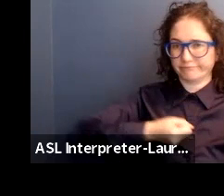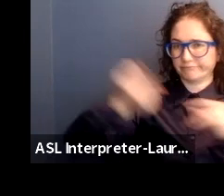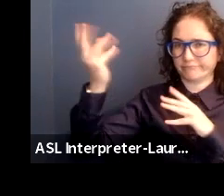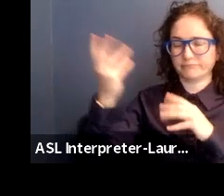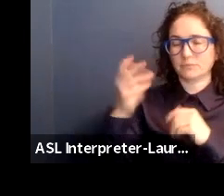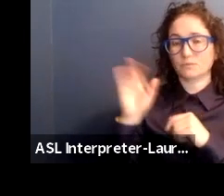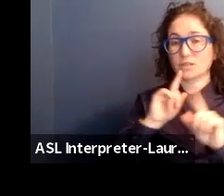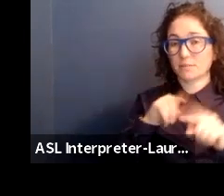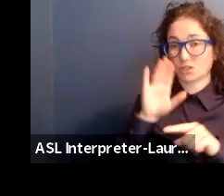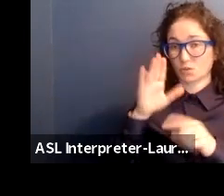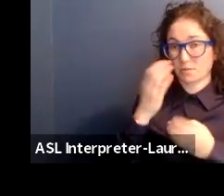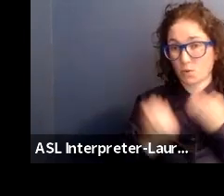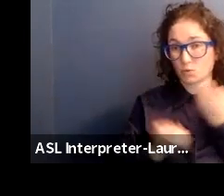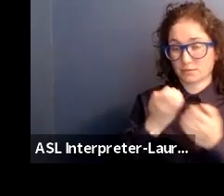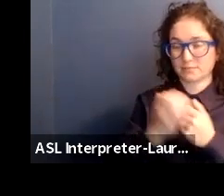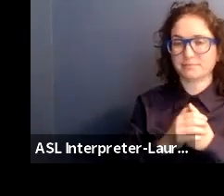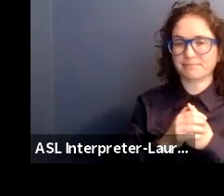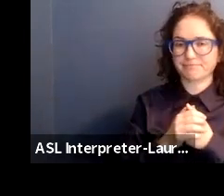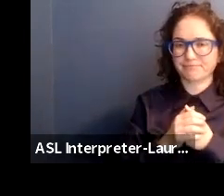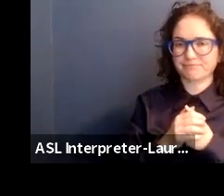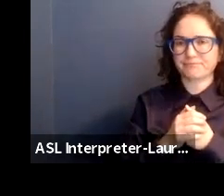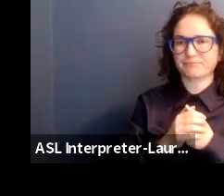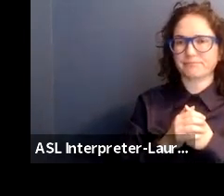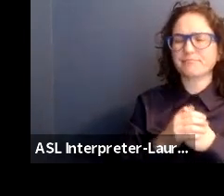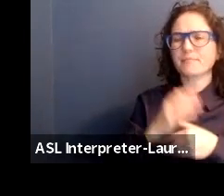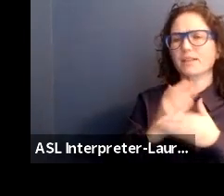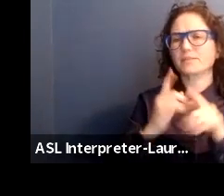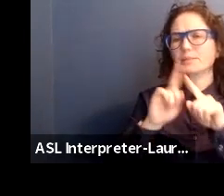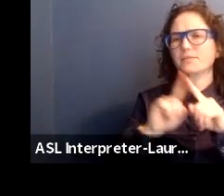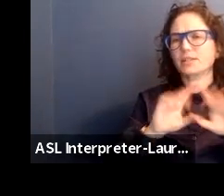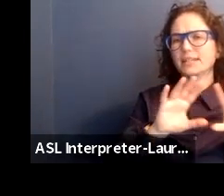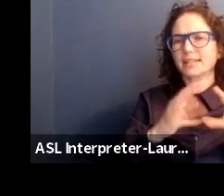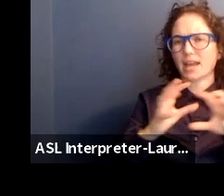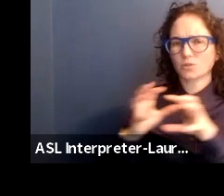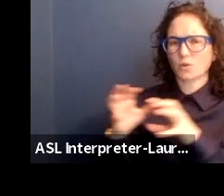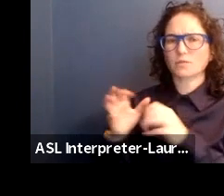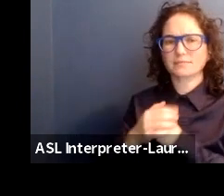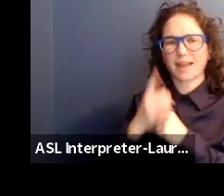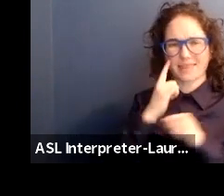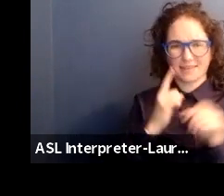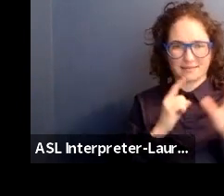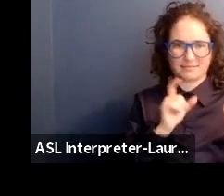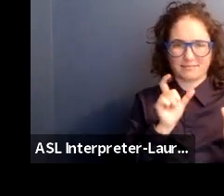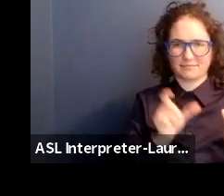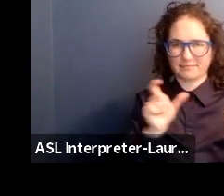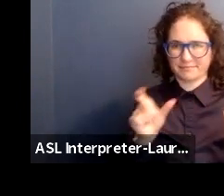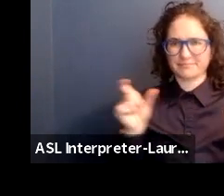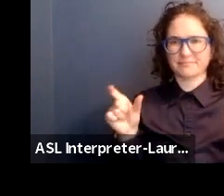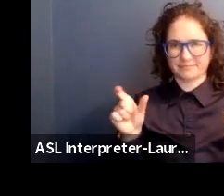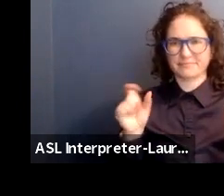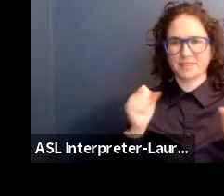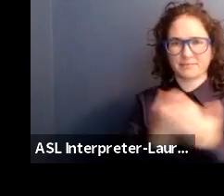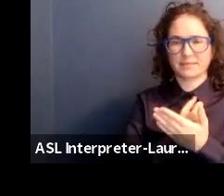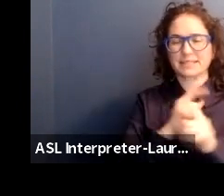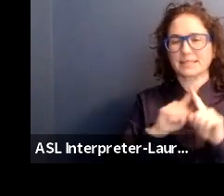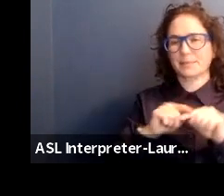responding to your emotions. So I have some different categories here. And I think that these different categories can be used depending on the level that you're